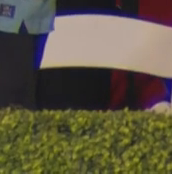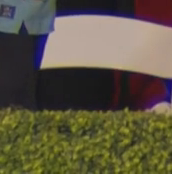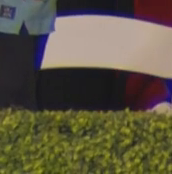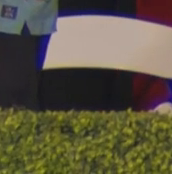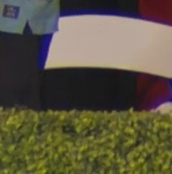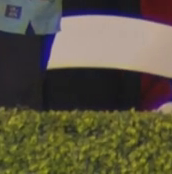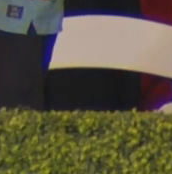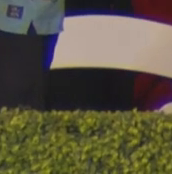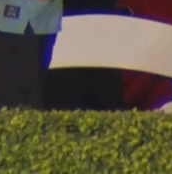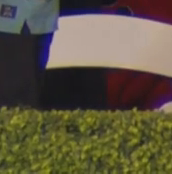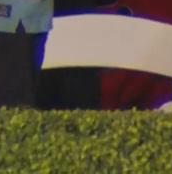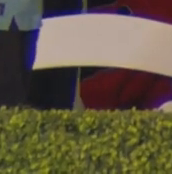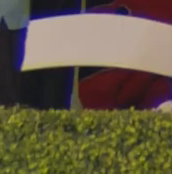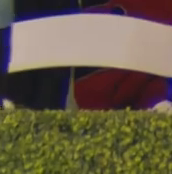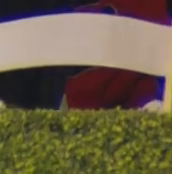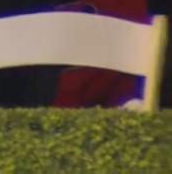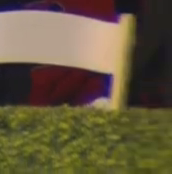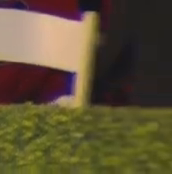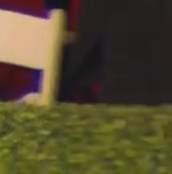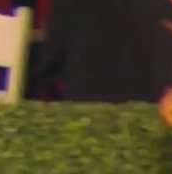Angelica Sindelar.